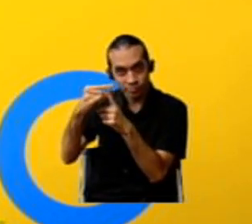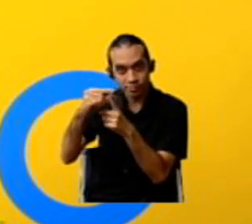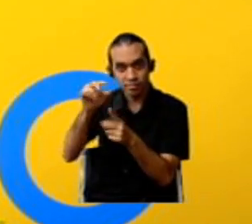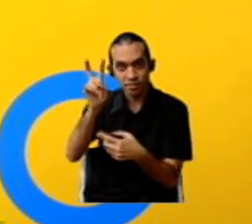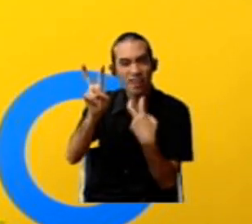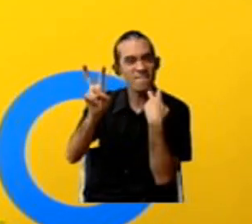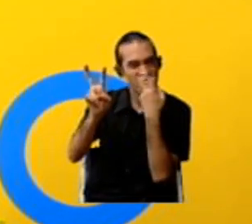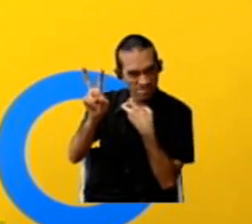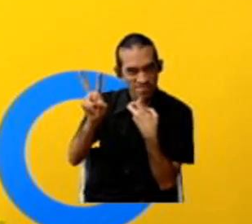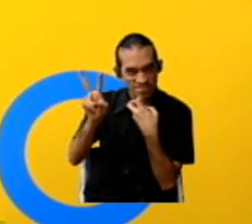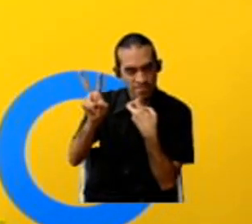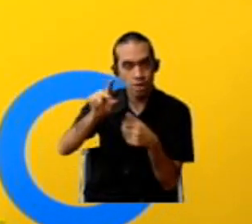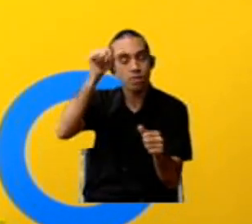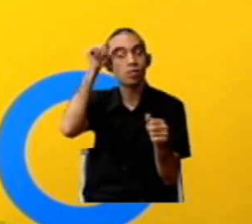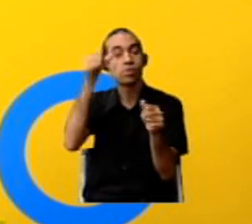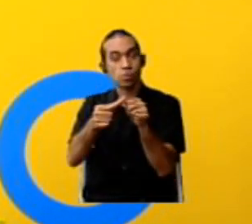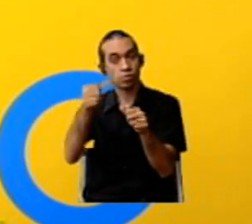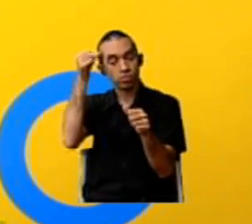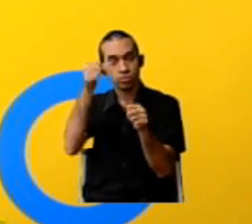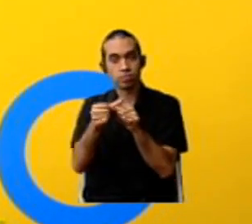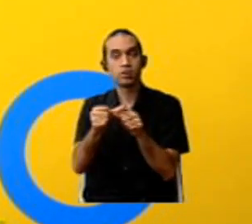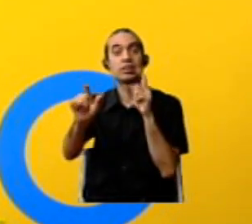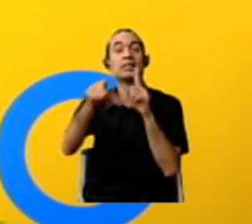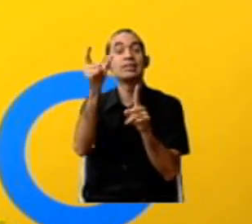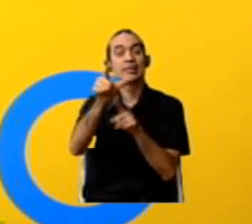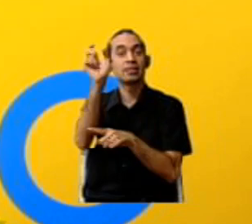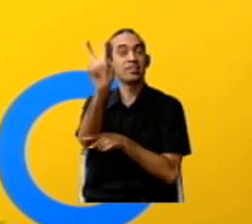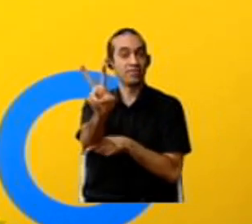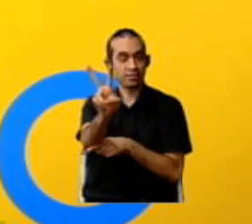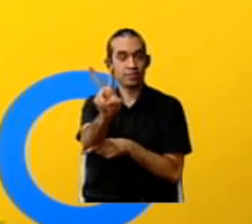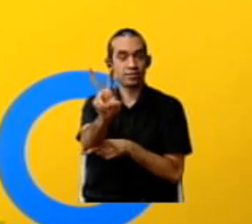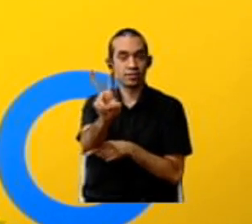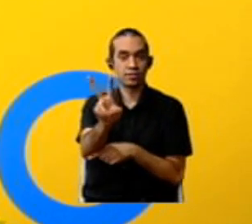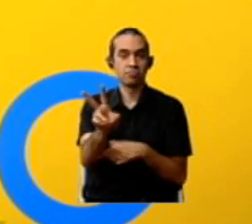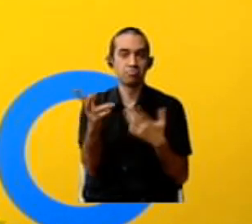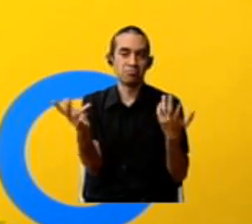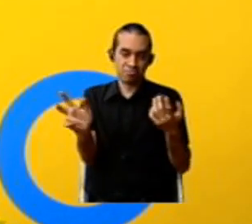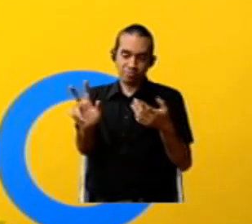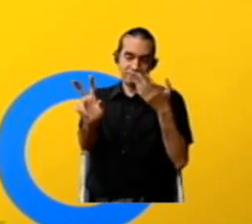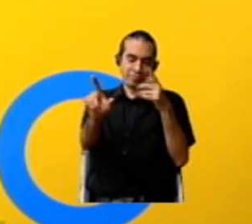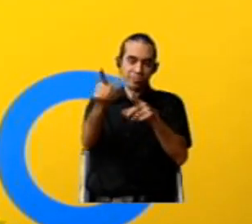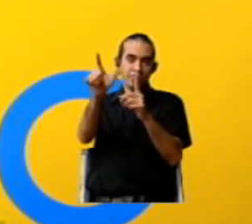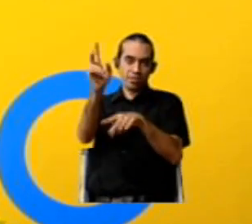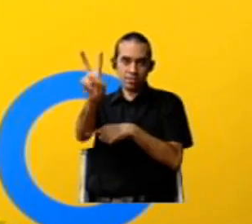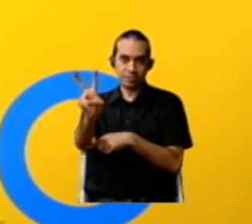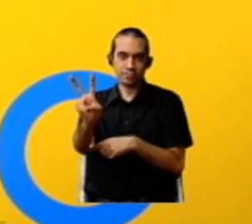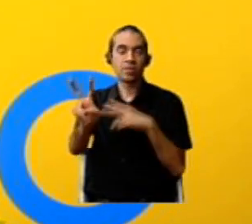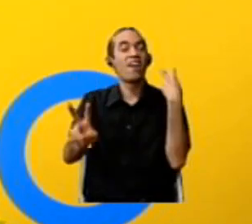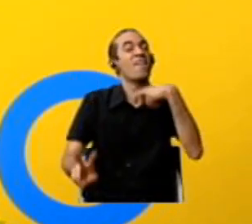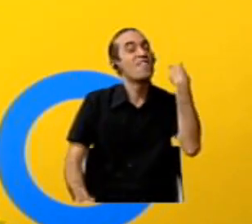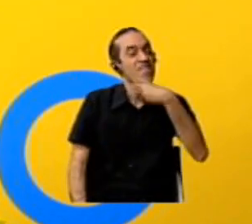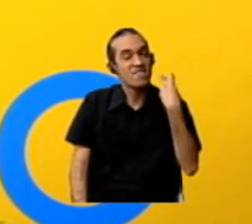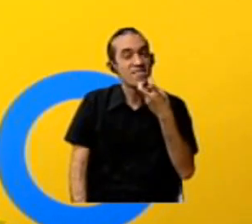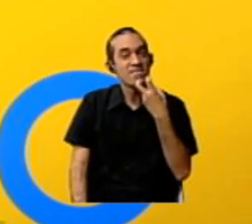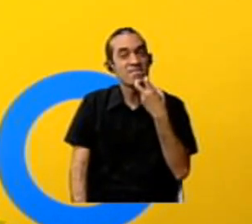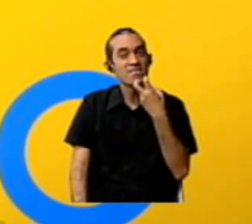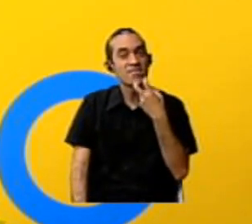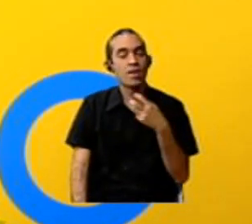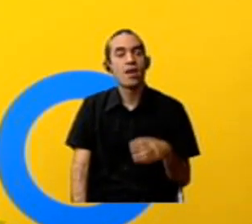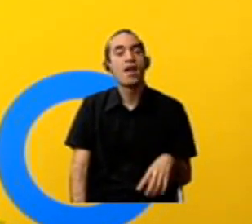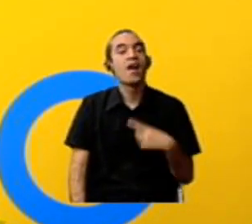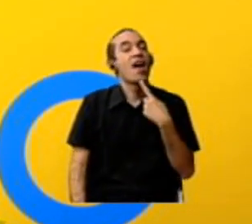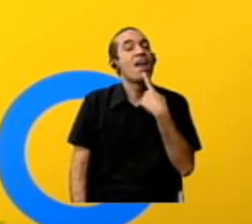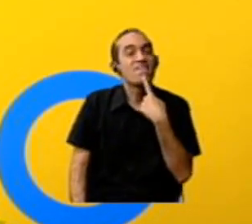the? Because remember, letter V, it's the letter, and the sound we hear of letter V